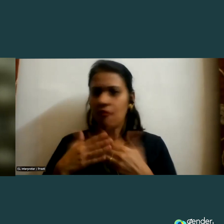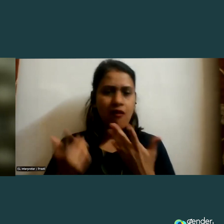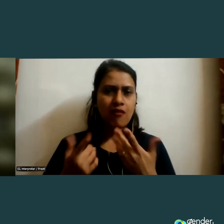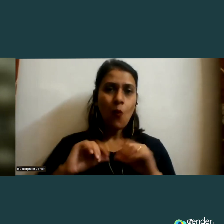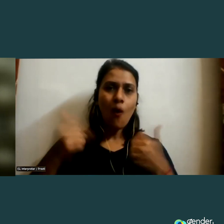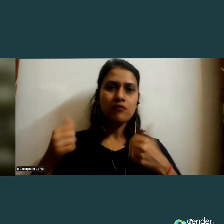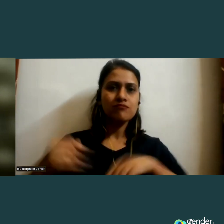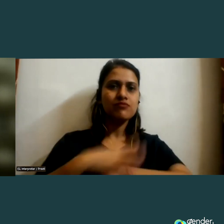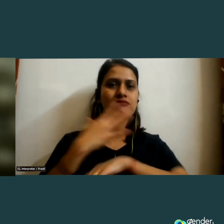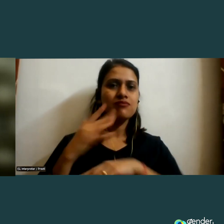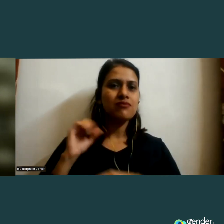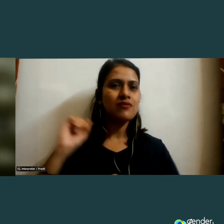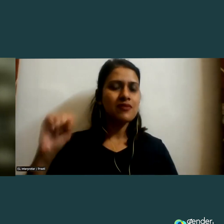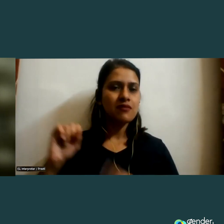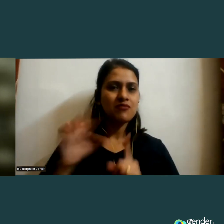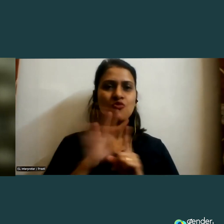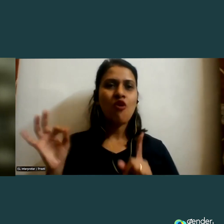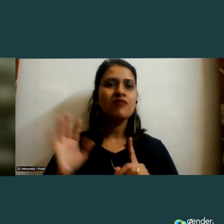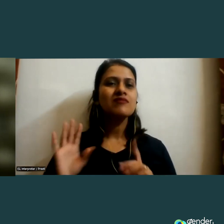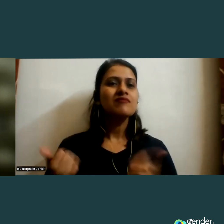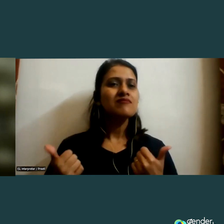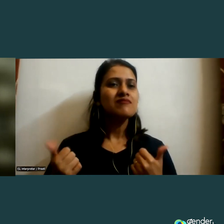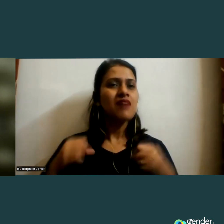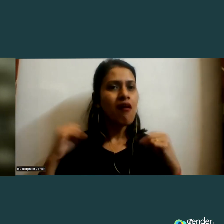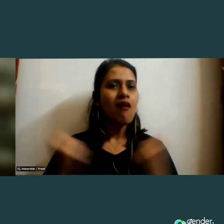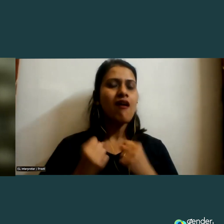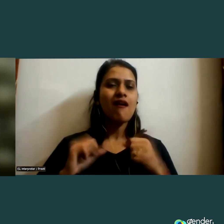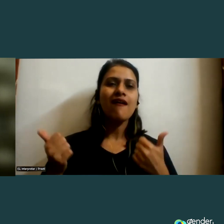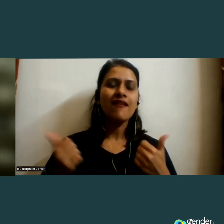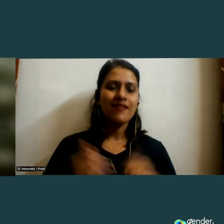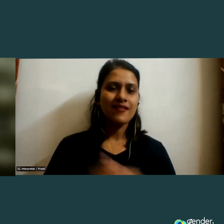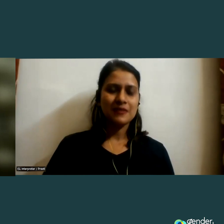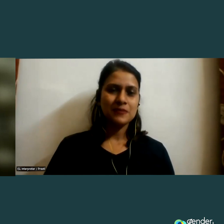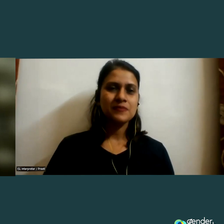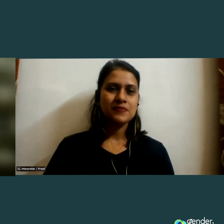The impact, I think in terms of a